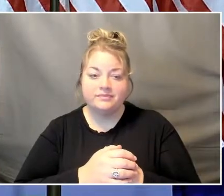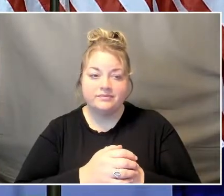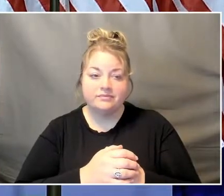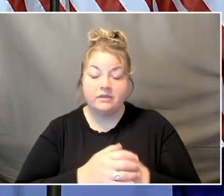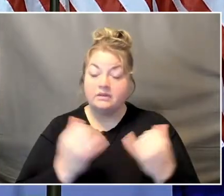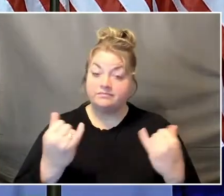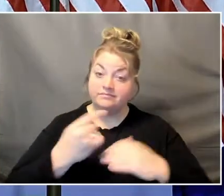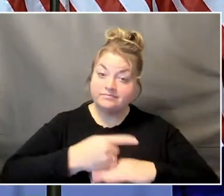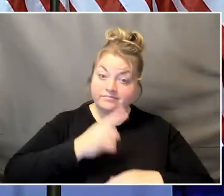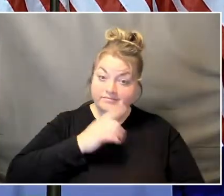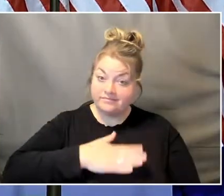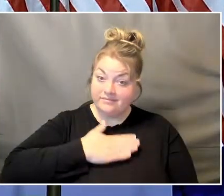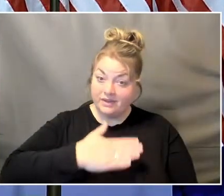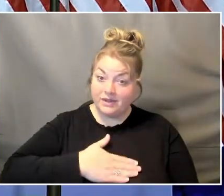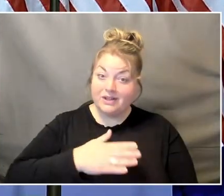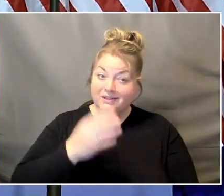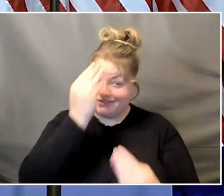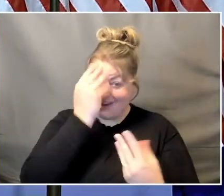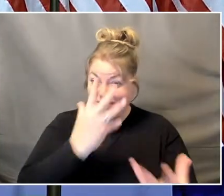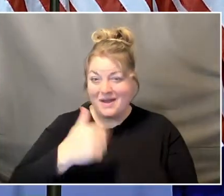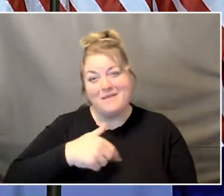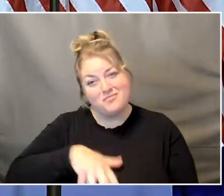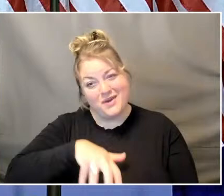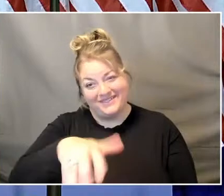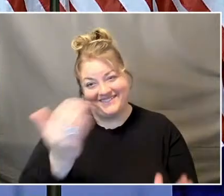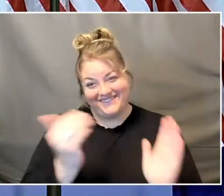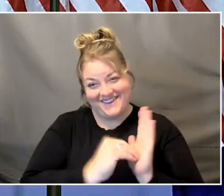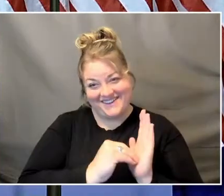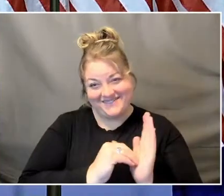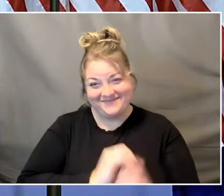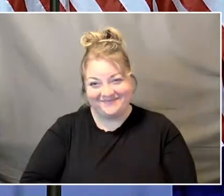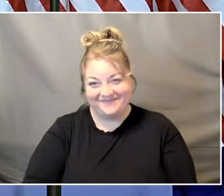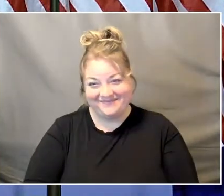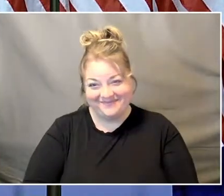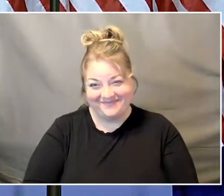Today, I'm happy to share that I'm pregnant again.